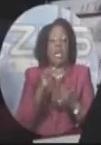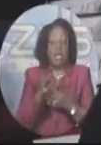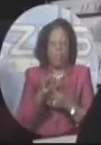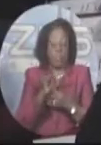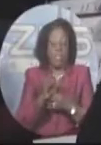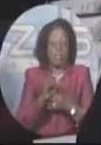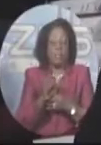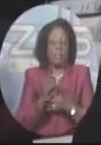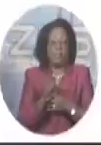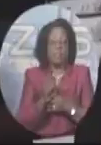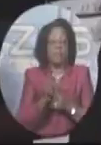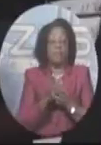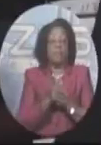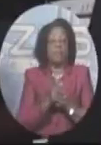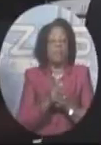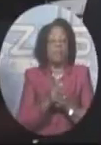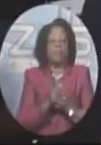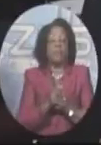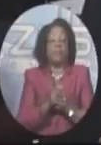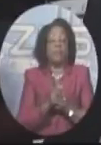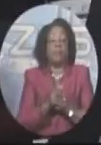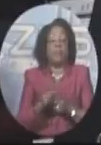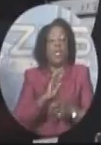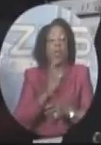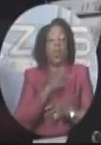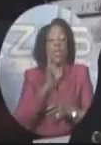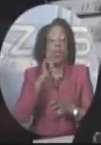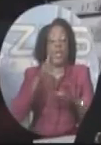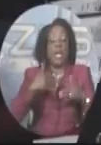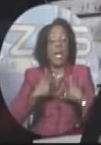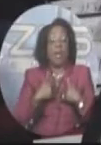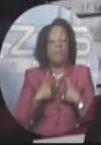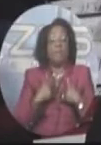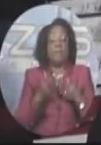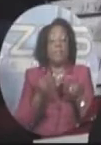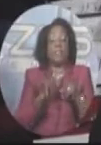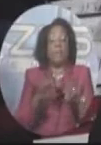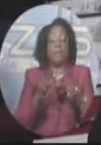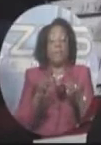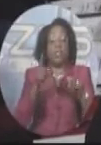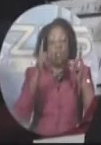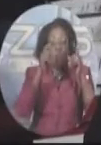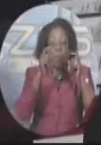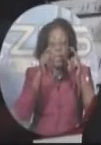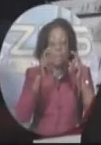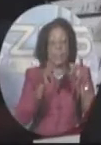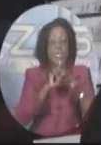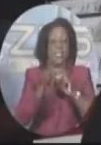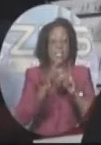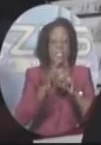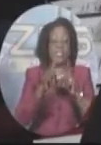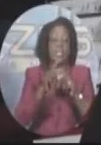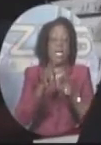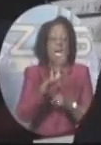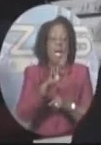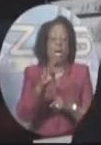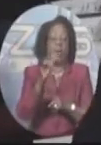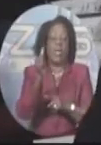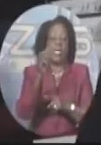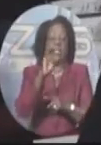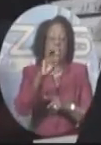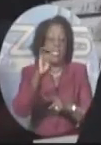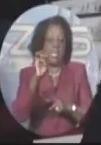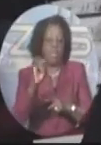in the community for human rights. We will have numerous of topics being discussed, such as risk, how to